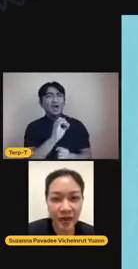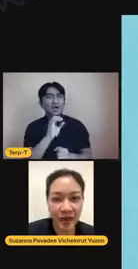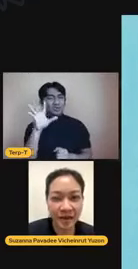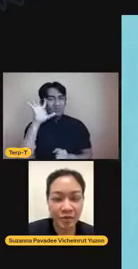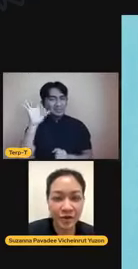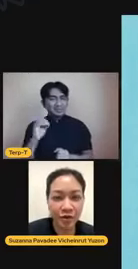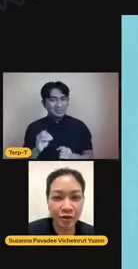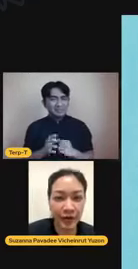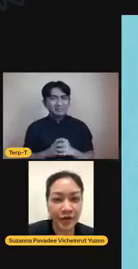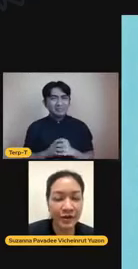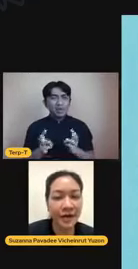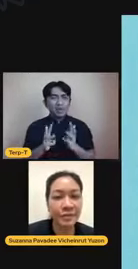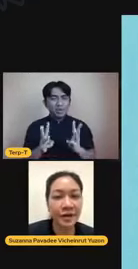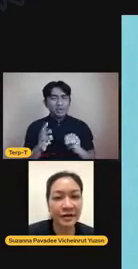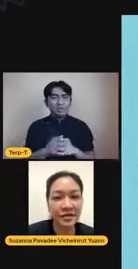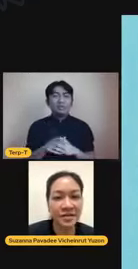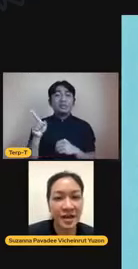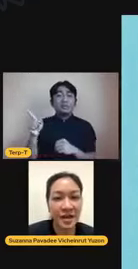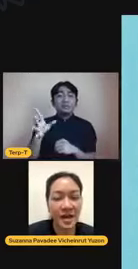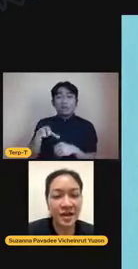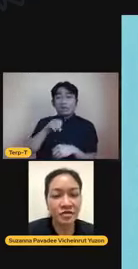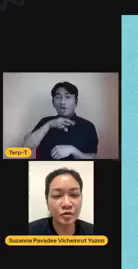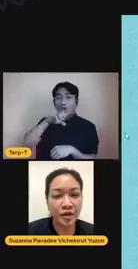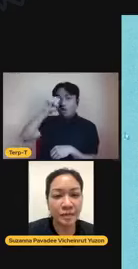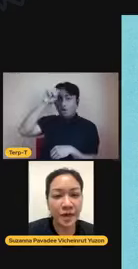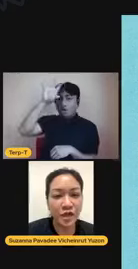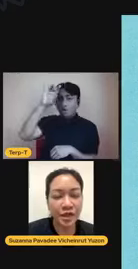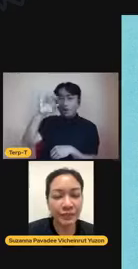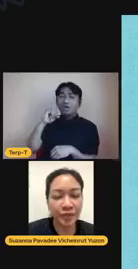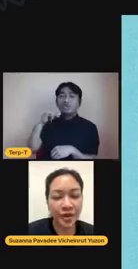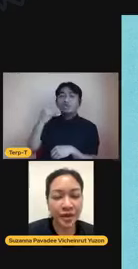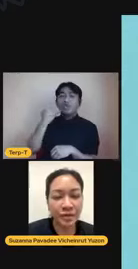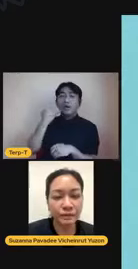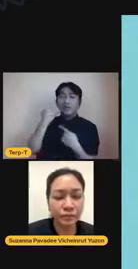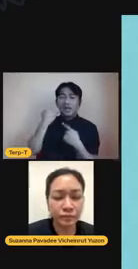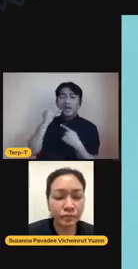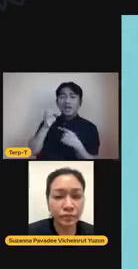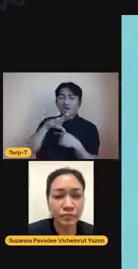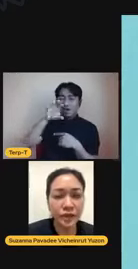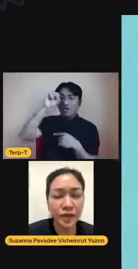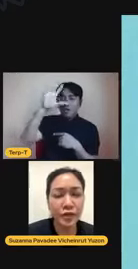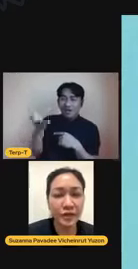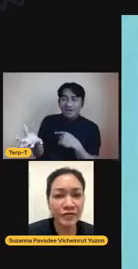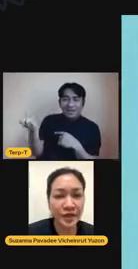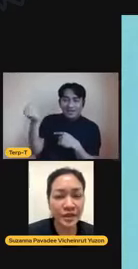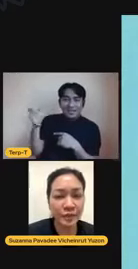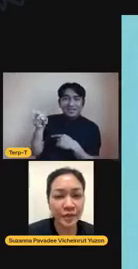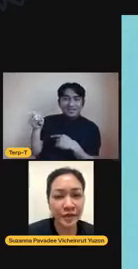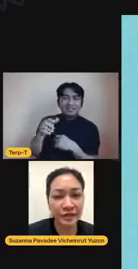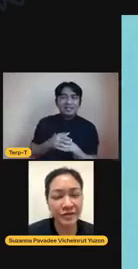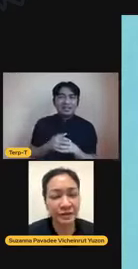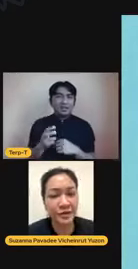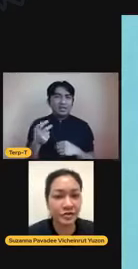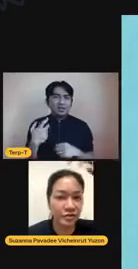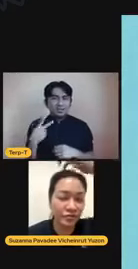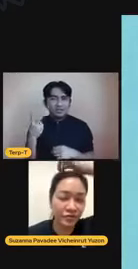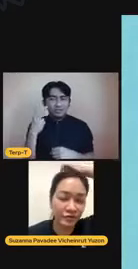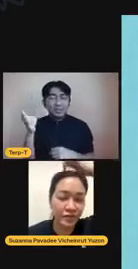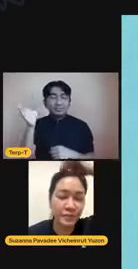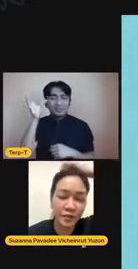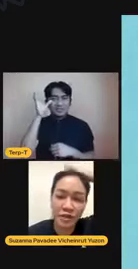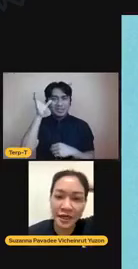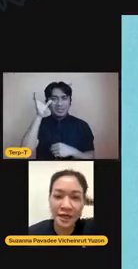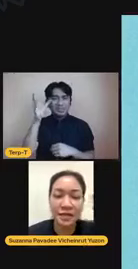is Johanna with her great grandparents. And as you can imagine, they do have Chinese blood in their family, so